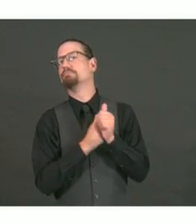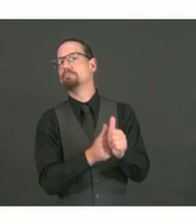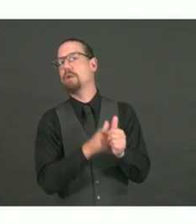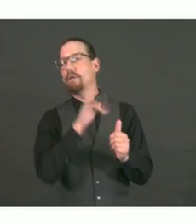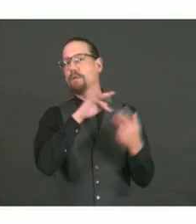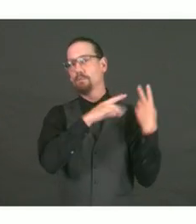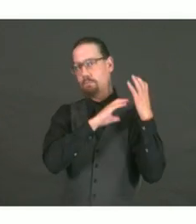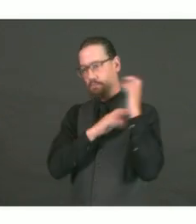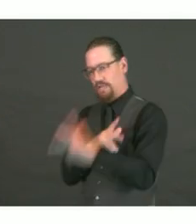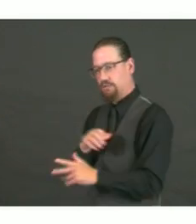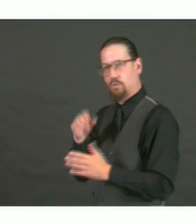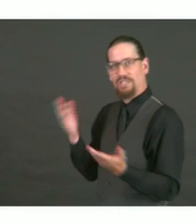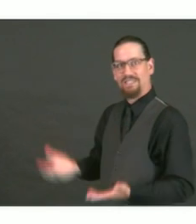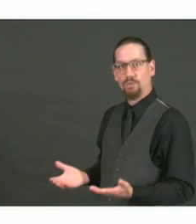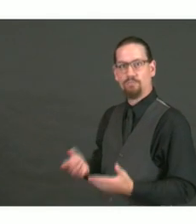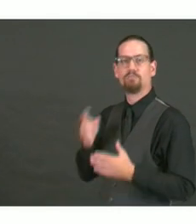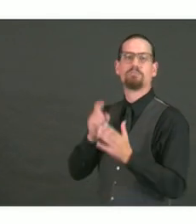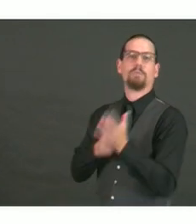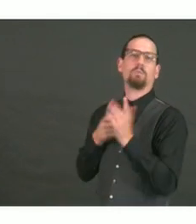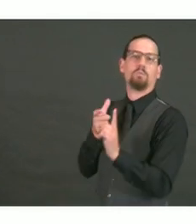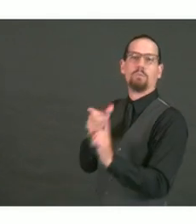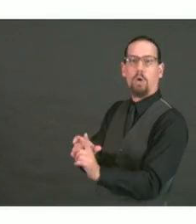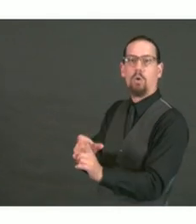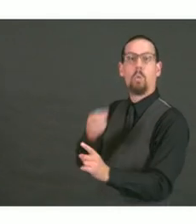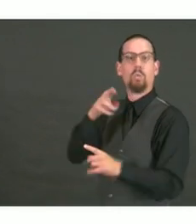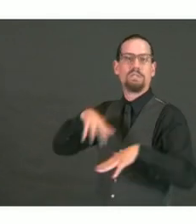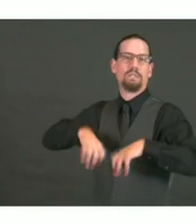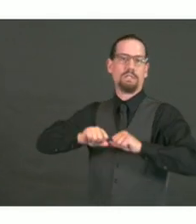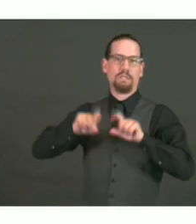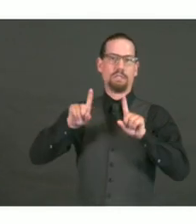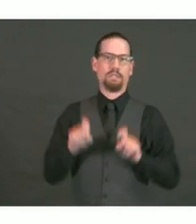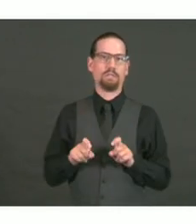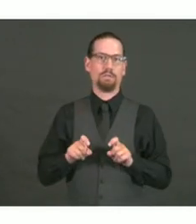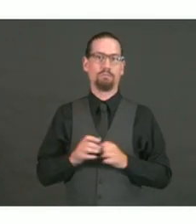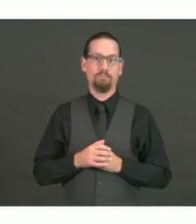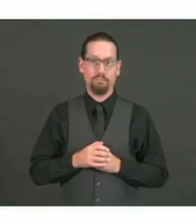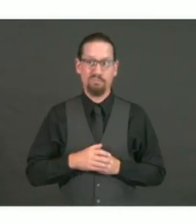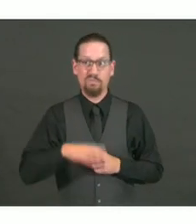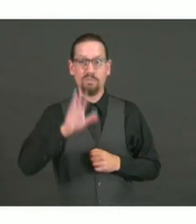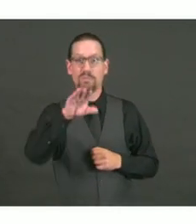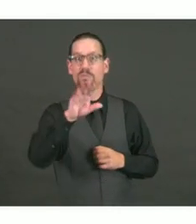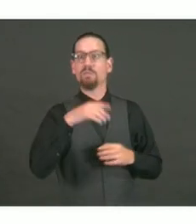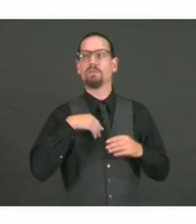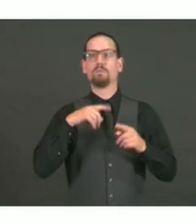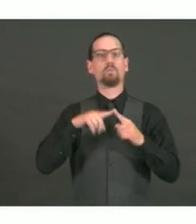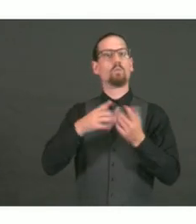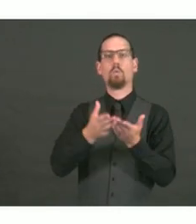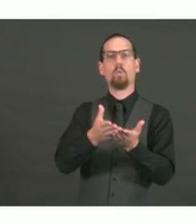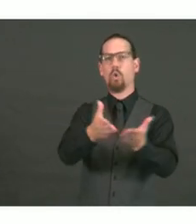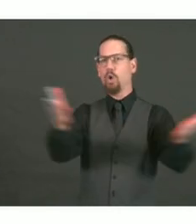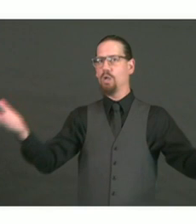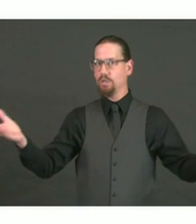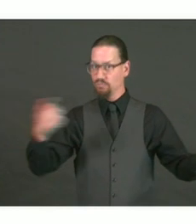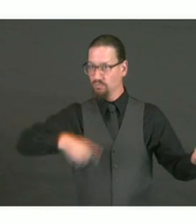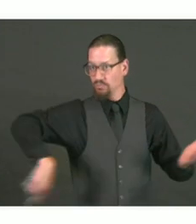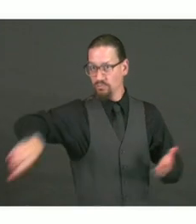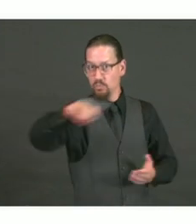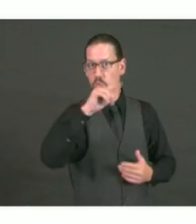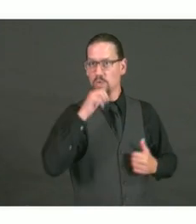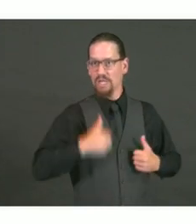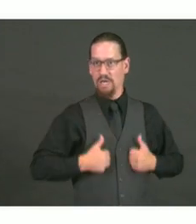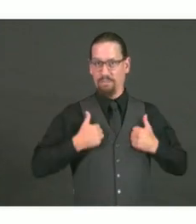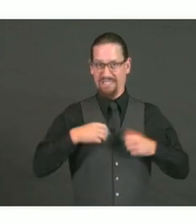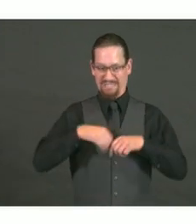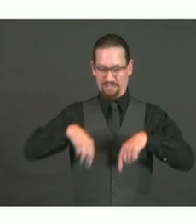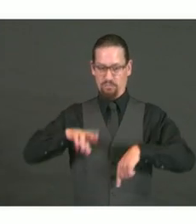This, I want to be clear, that applies to Rhode Islanders who visit these states for